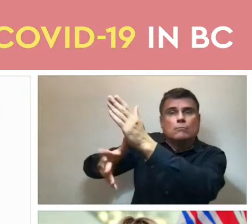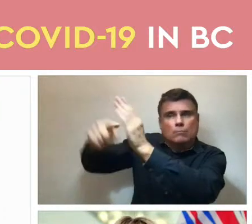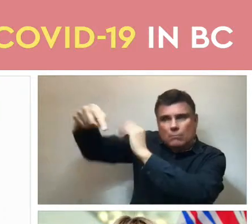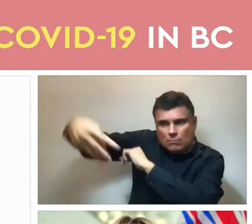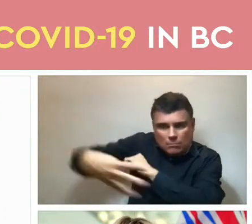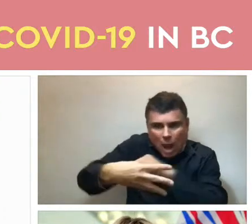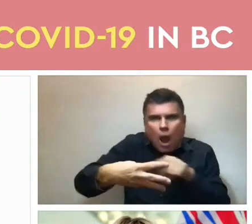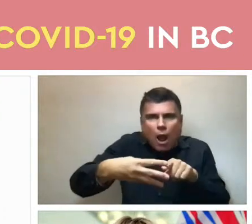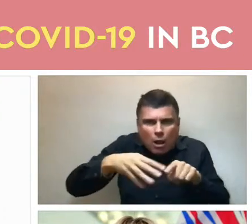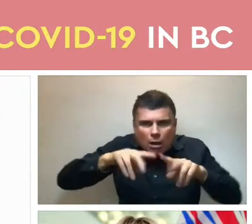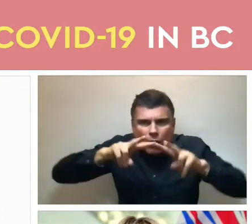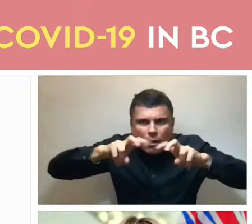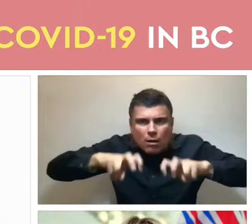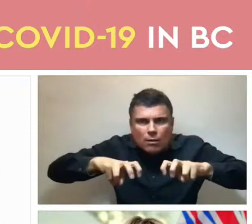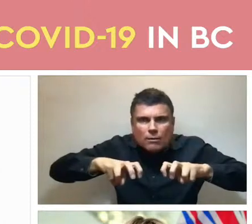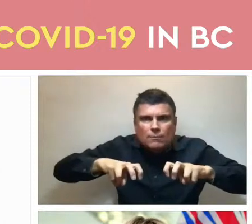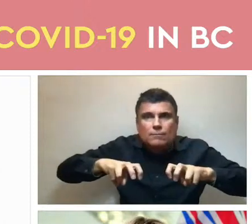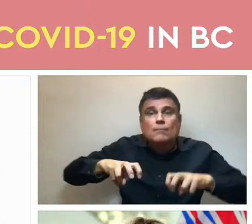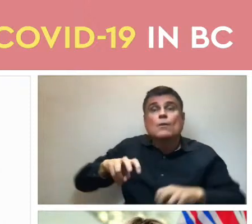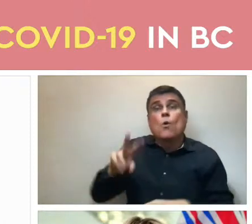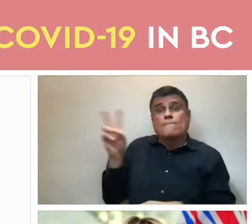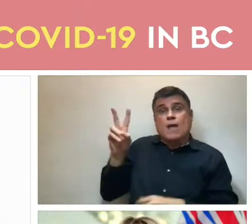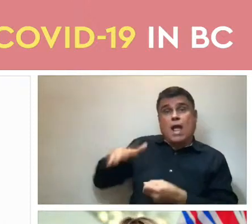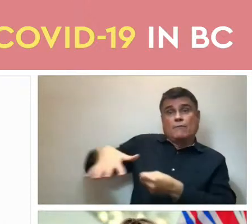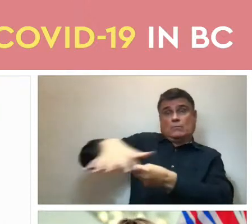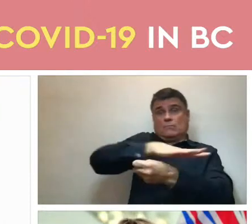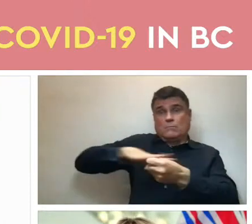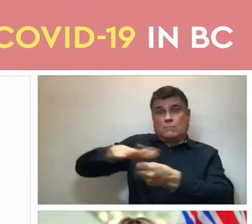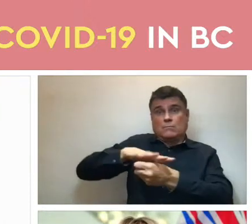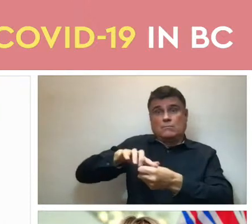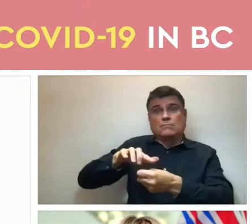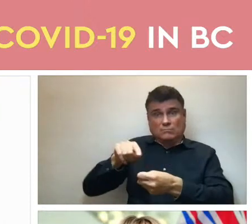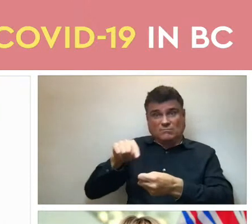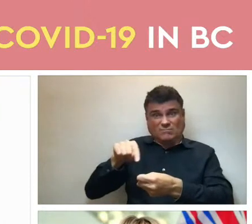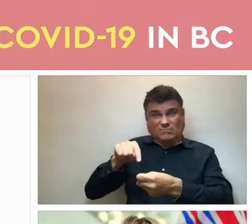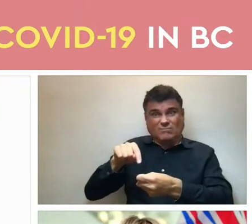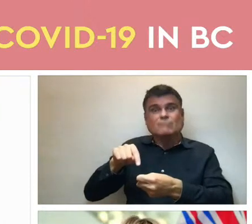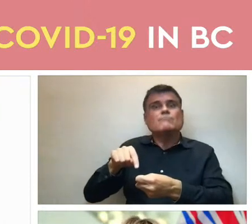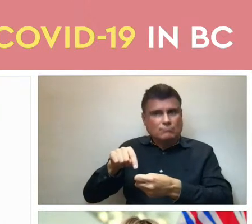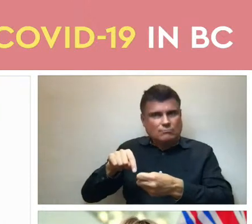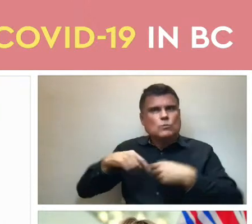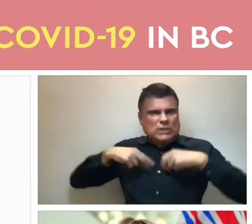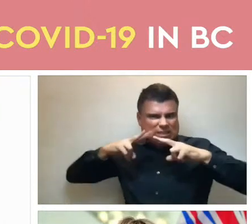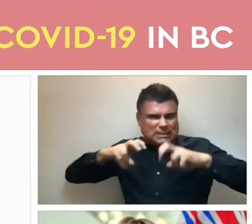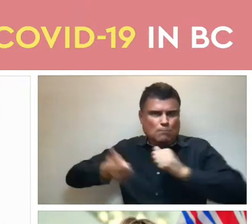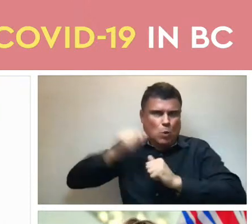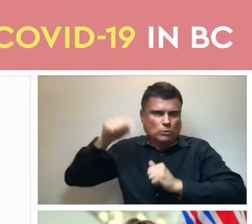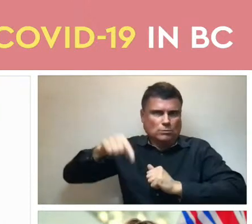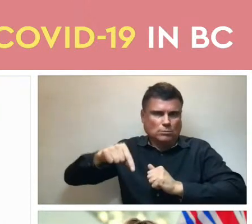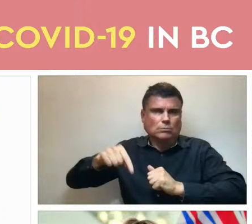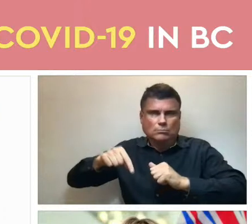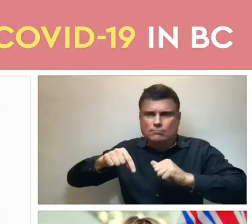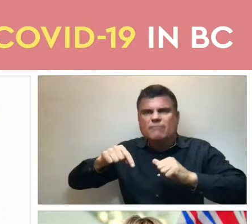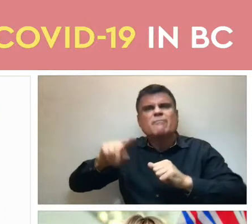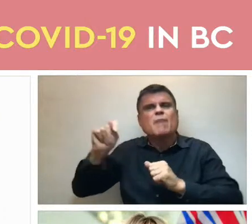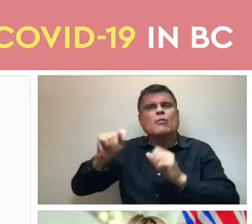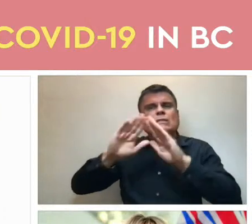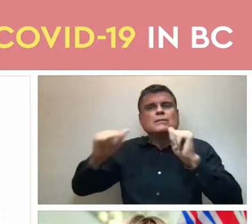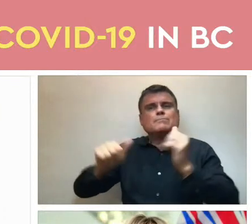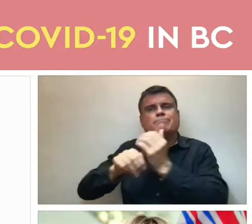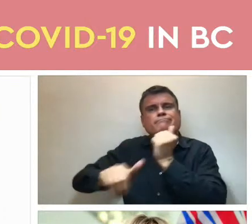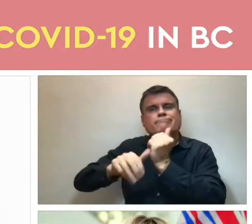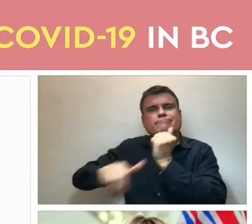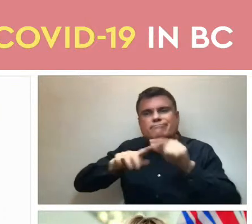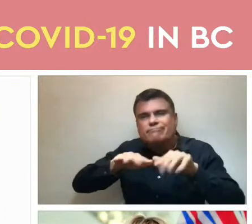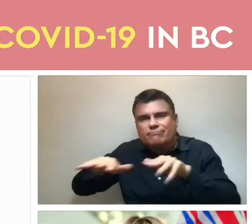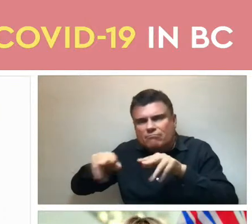Mainland, particularly, and around the Metro Vancouver area, and about 50% of BC's population. And while in and of itself it doesn't